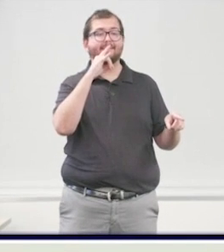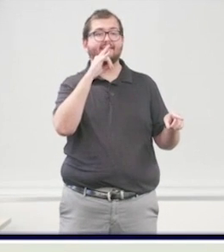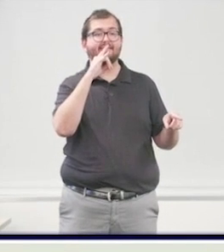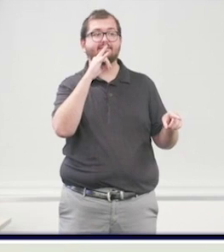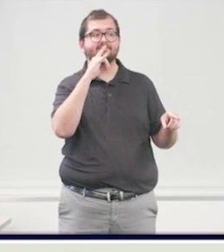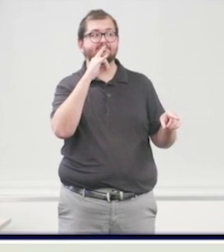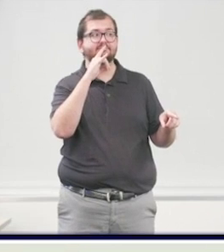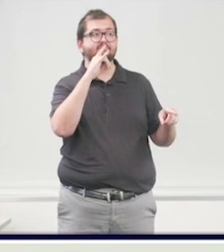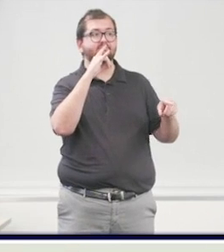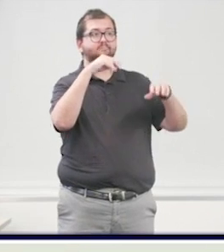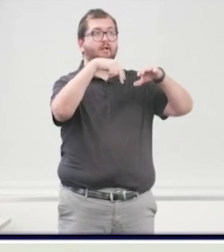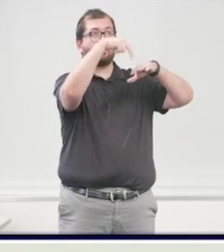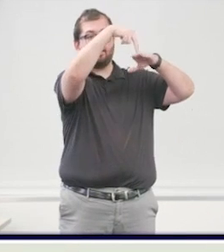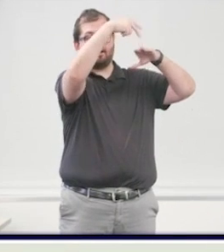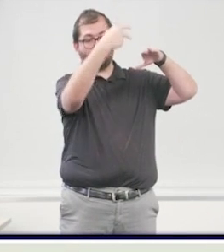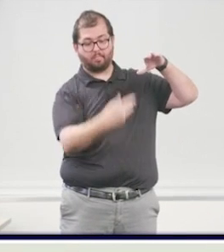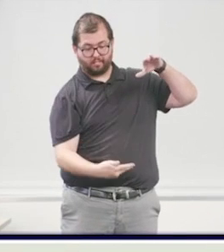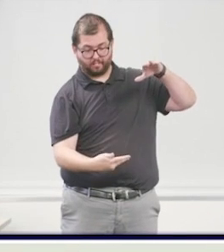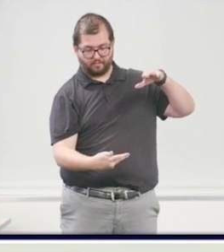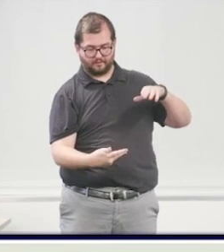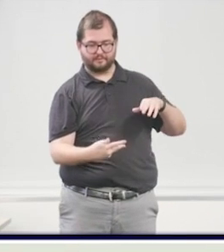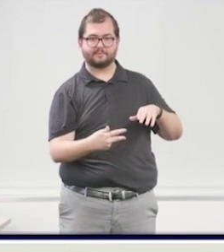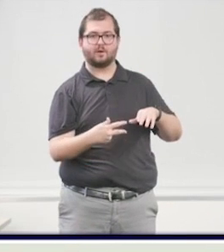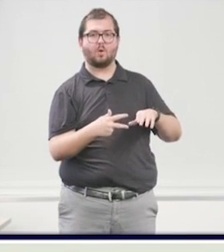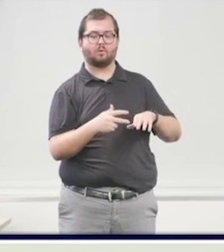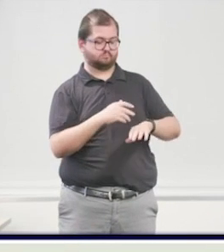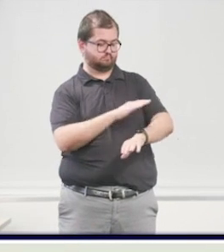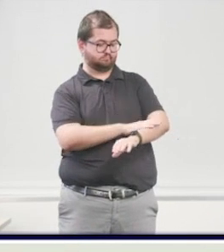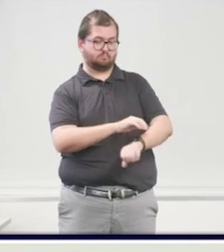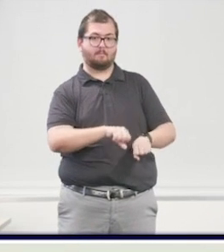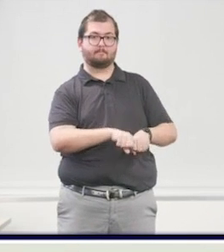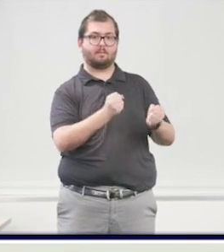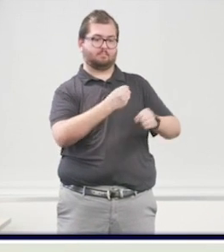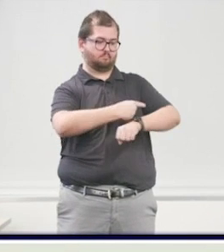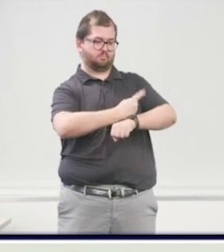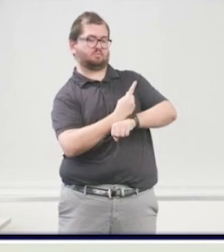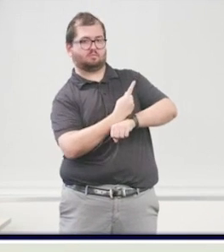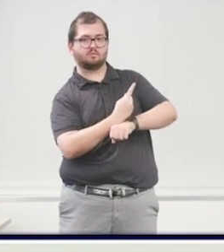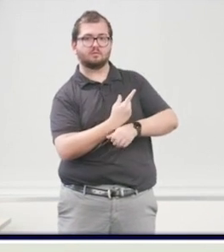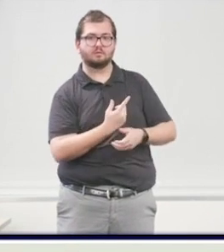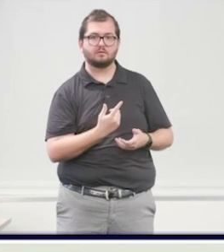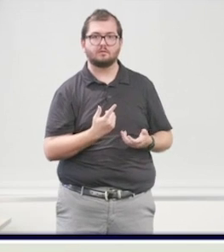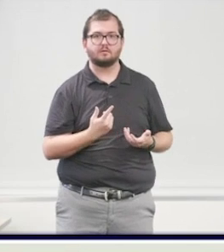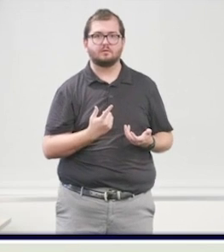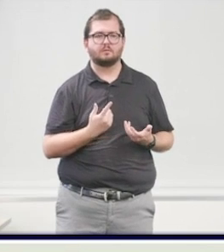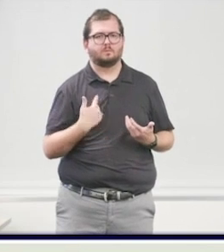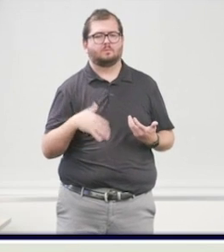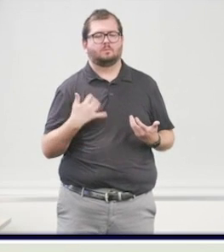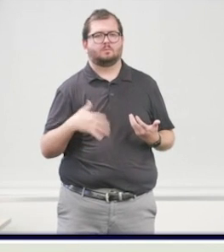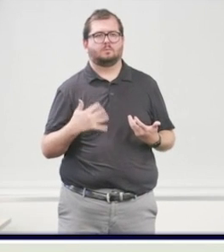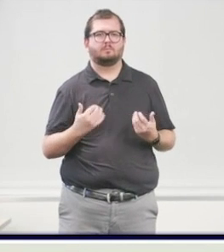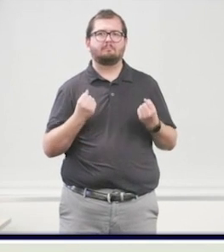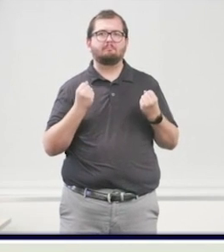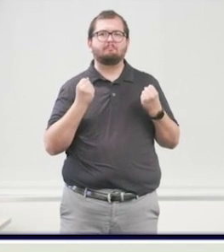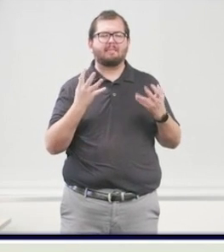off something and had an open fracture. Okay? There's a lot of areas between